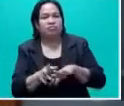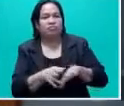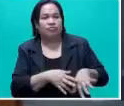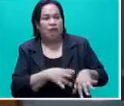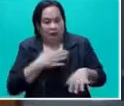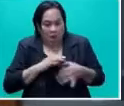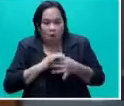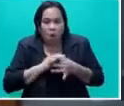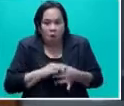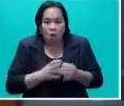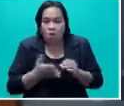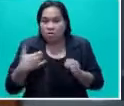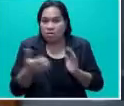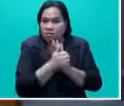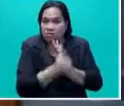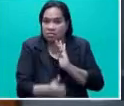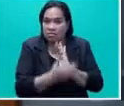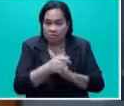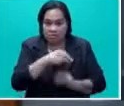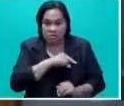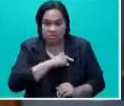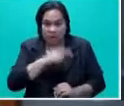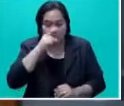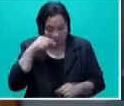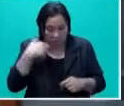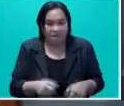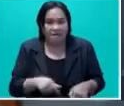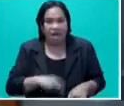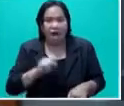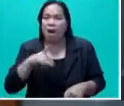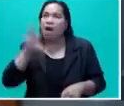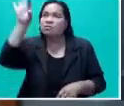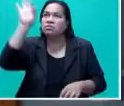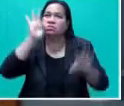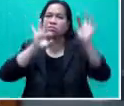our very well qualified people, Honorable Speaker.